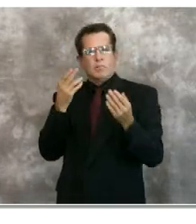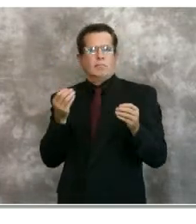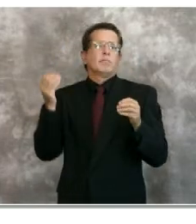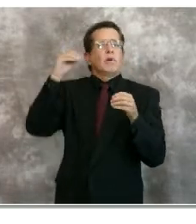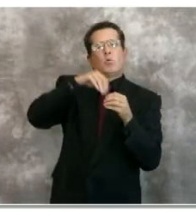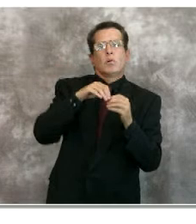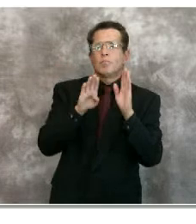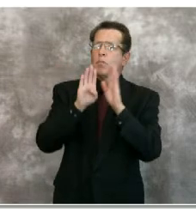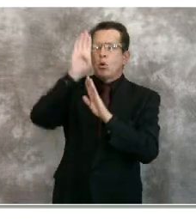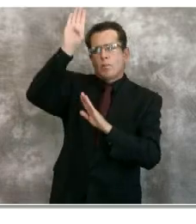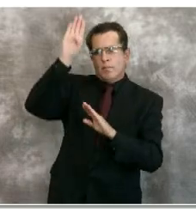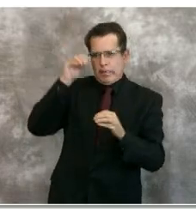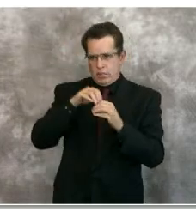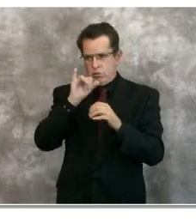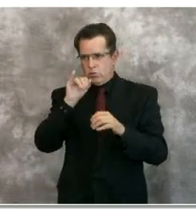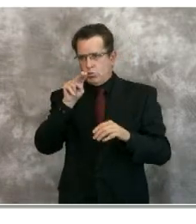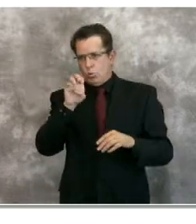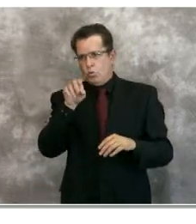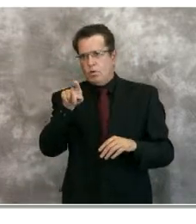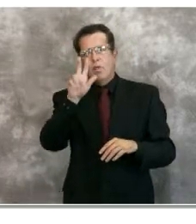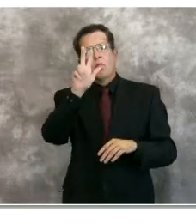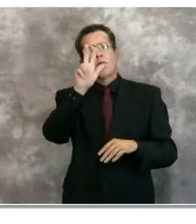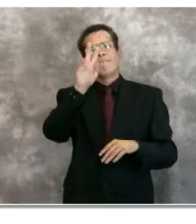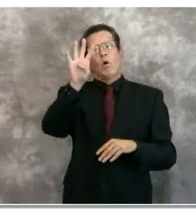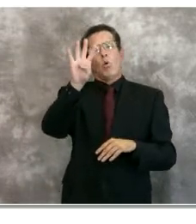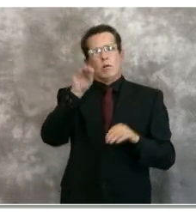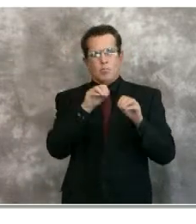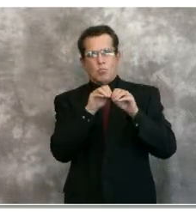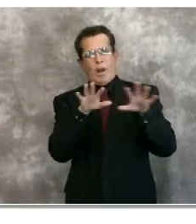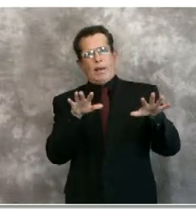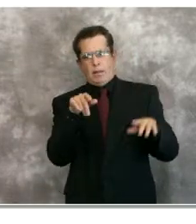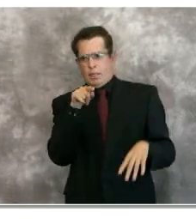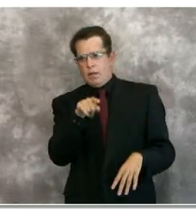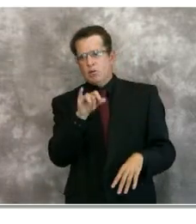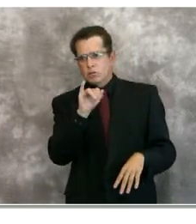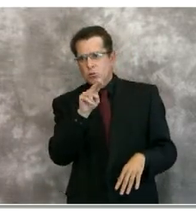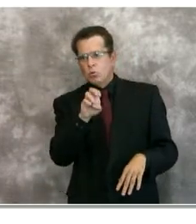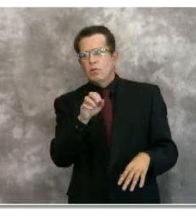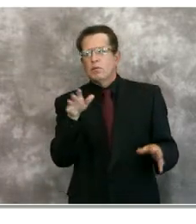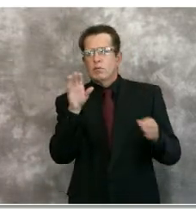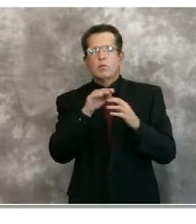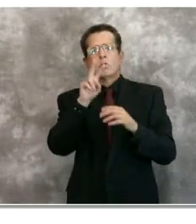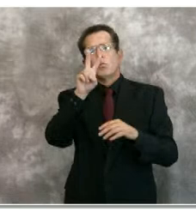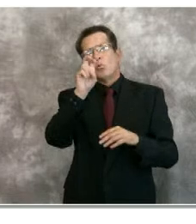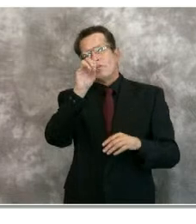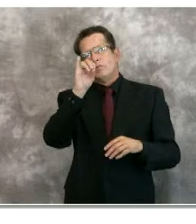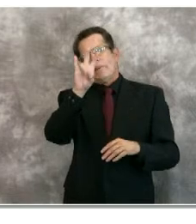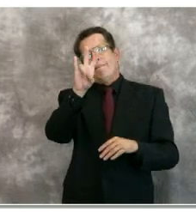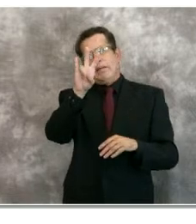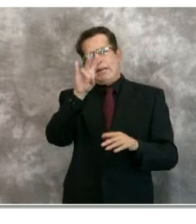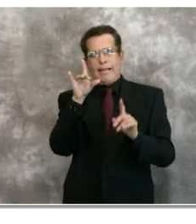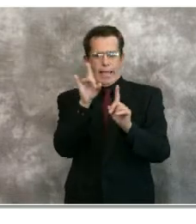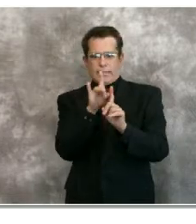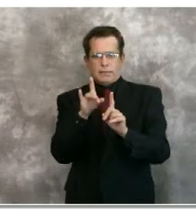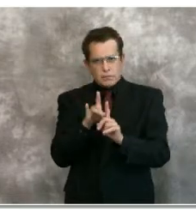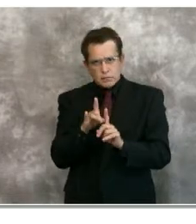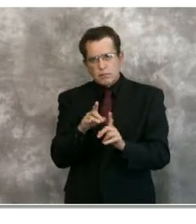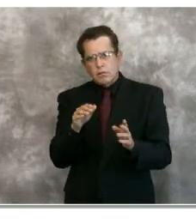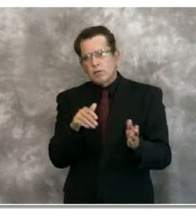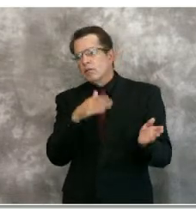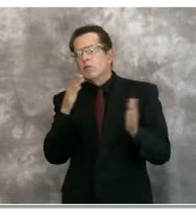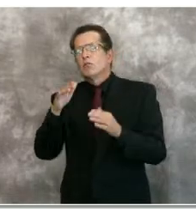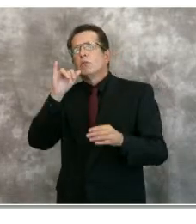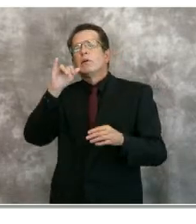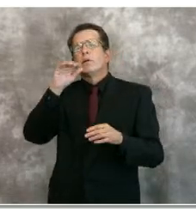in June, and there was a total of 34 outbreaks there, represented by 207 cases. And then for the month